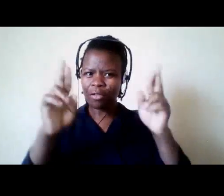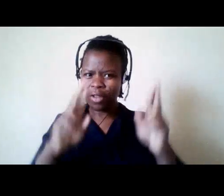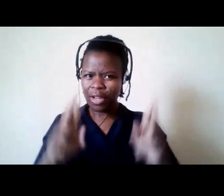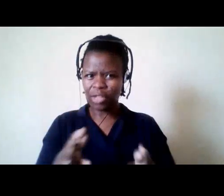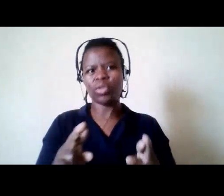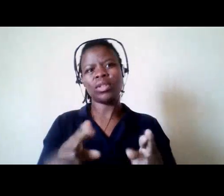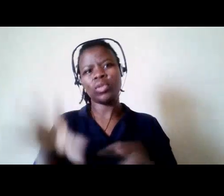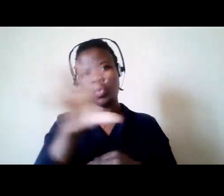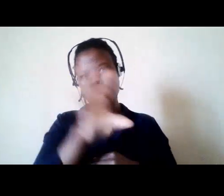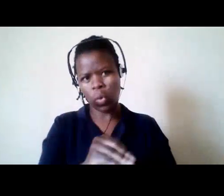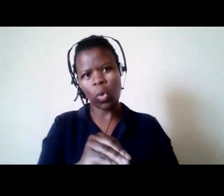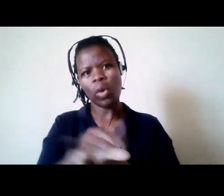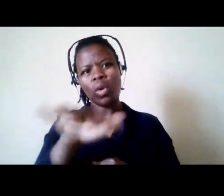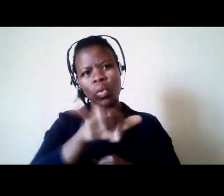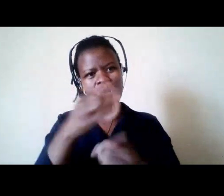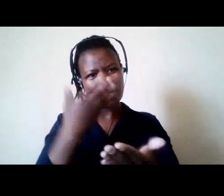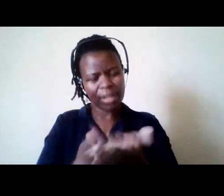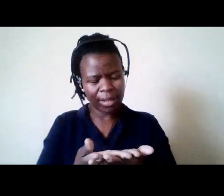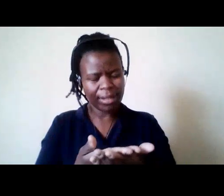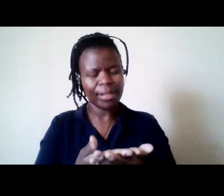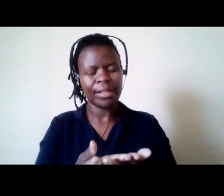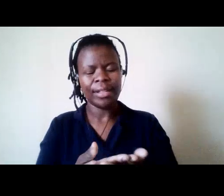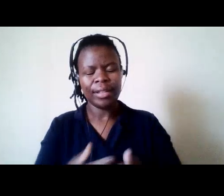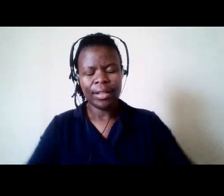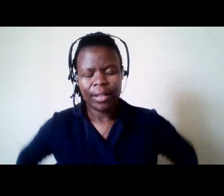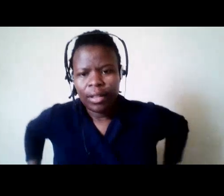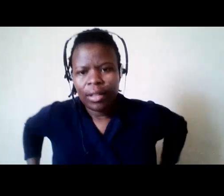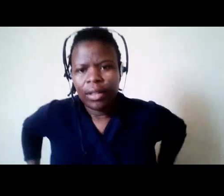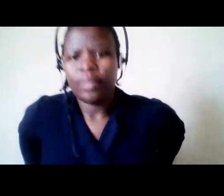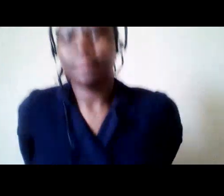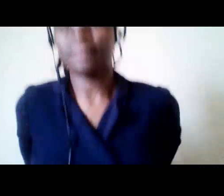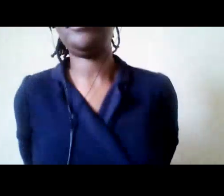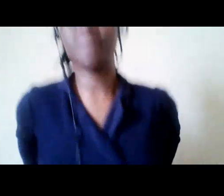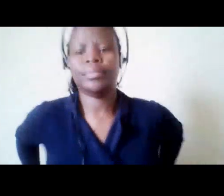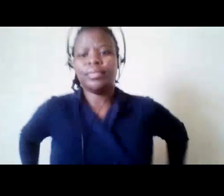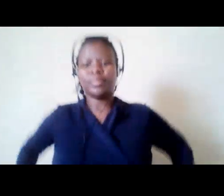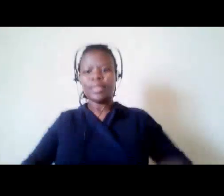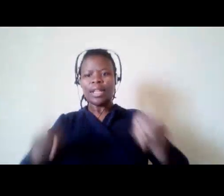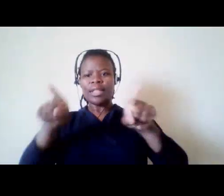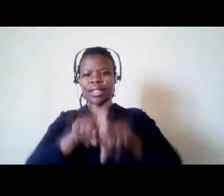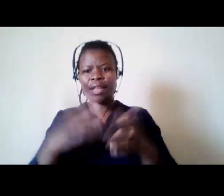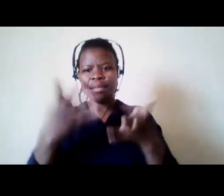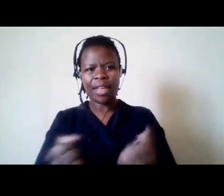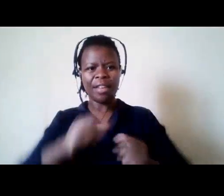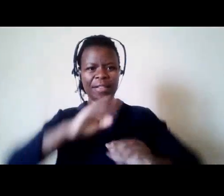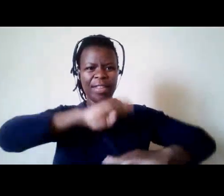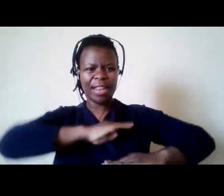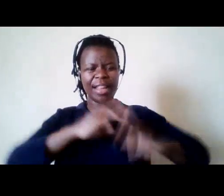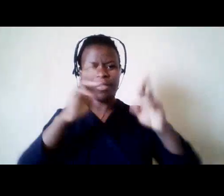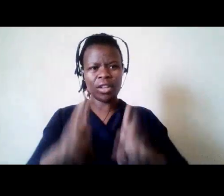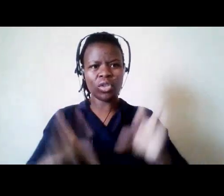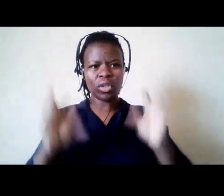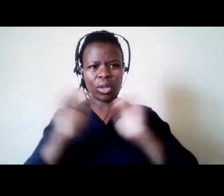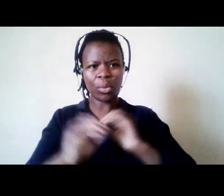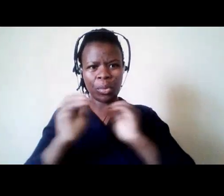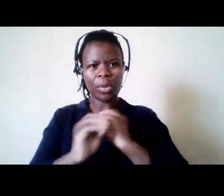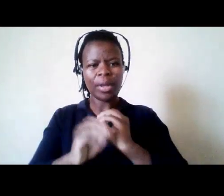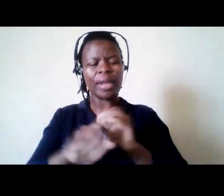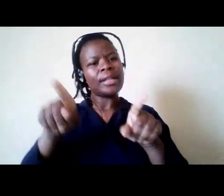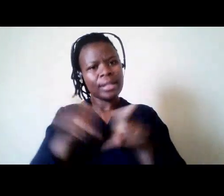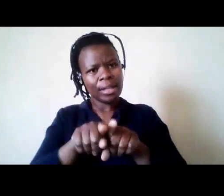of them are run independently. They don't have enough resources. In some of them, there's absolutely no money. So when